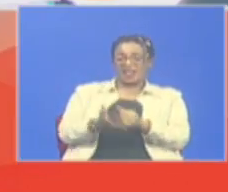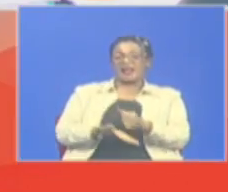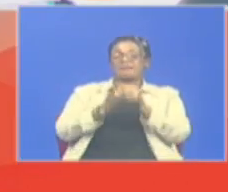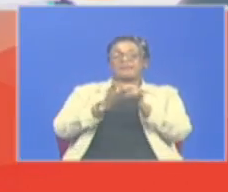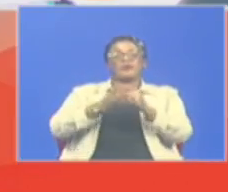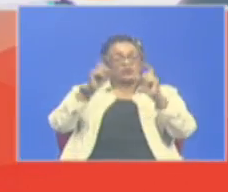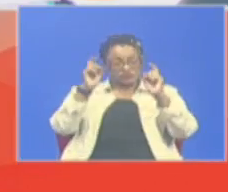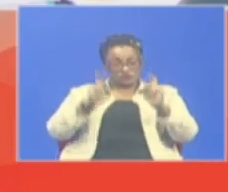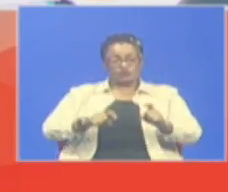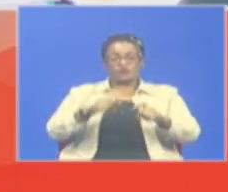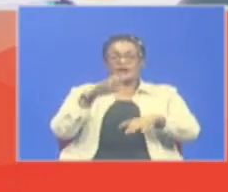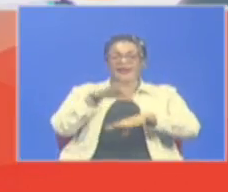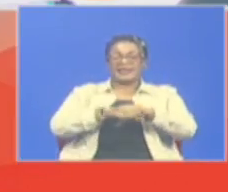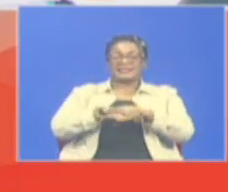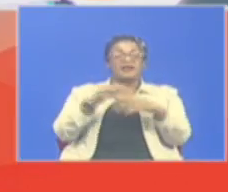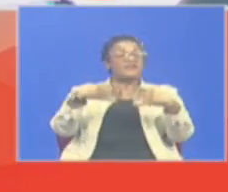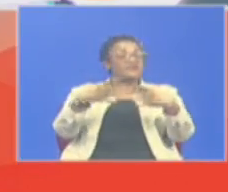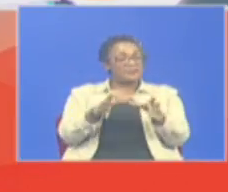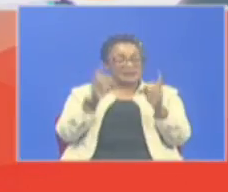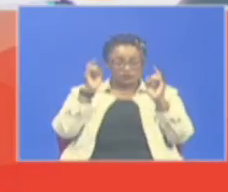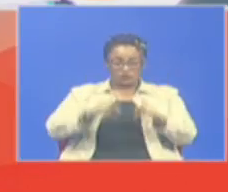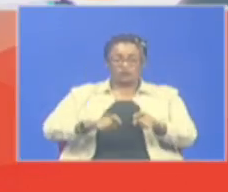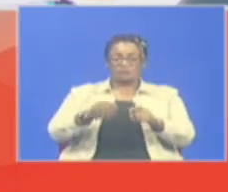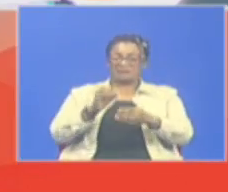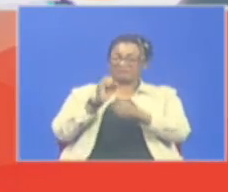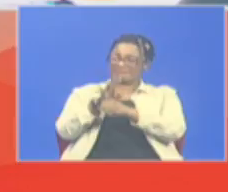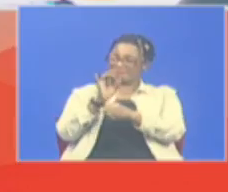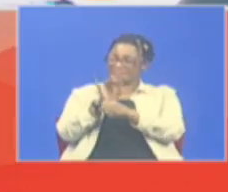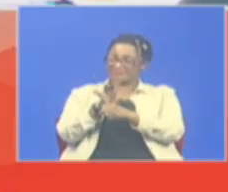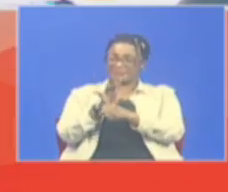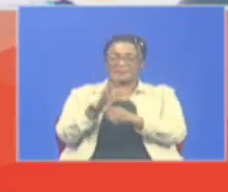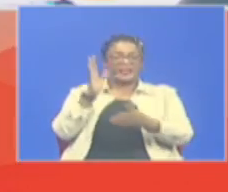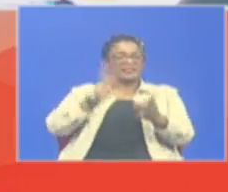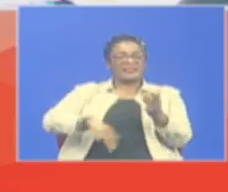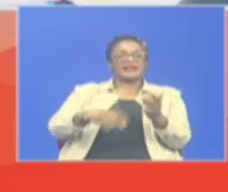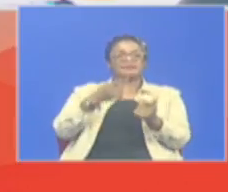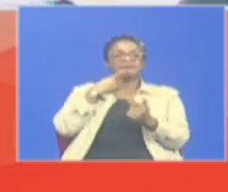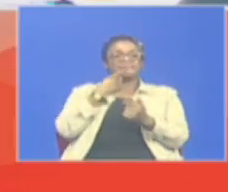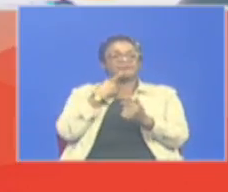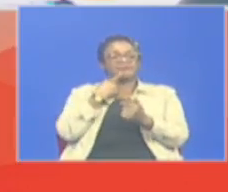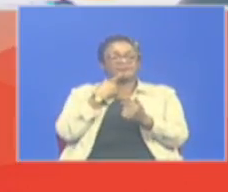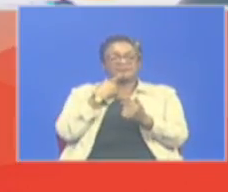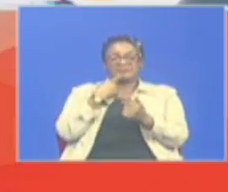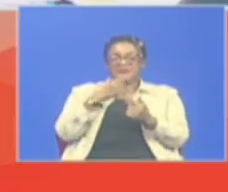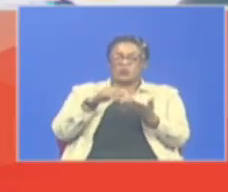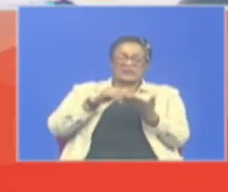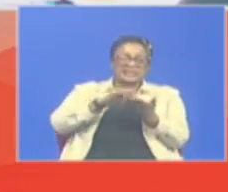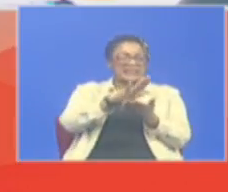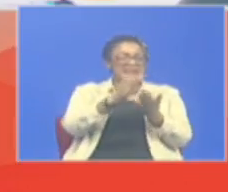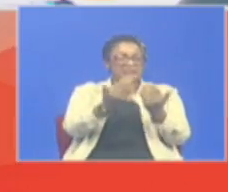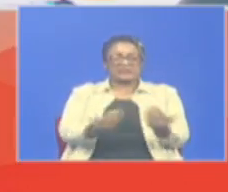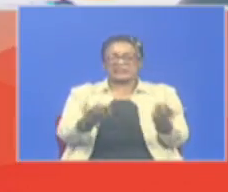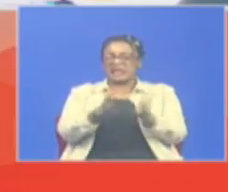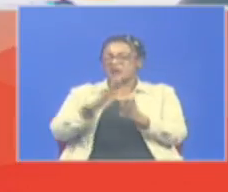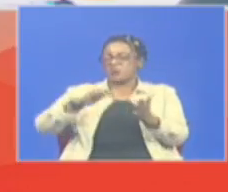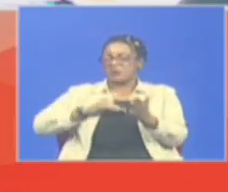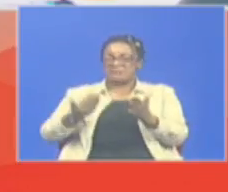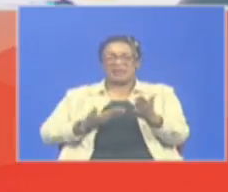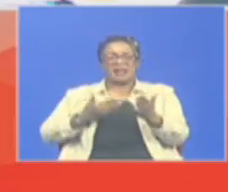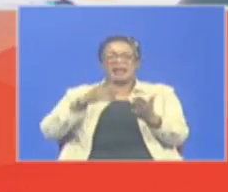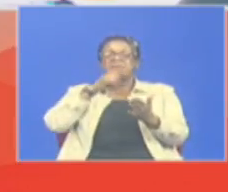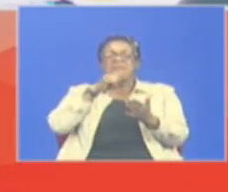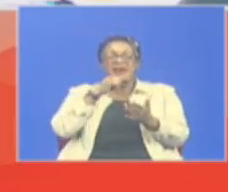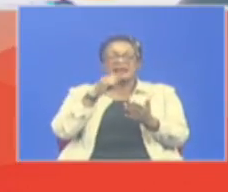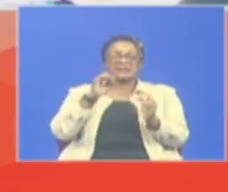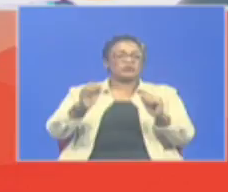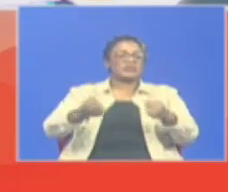the families should be given, instead of saying that we send children and women and men who have been given to